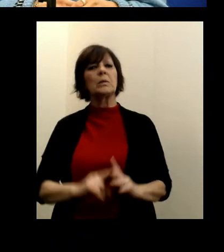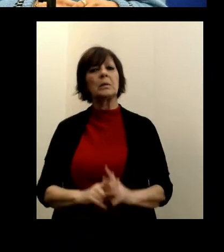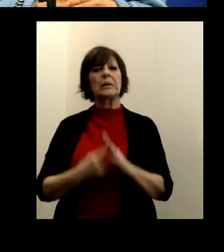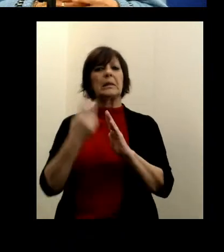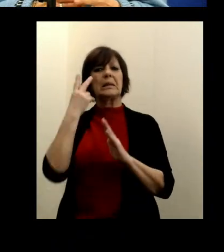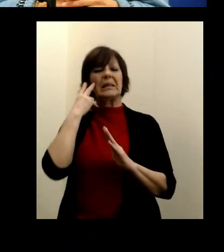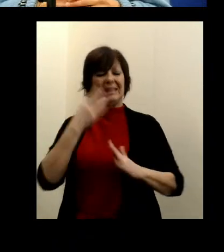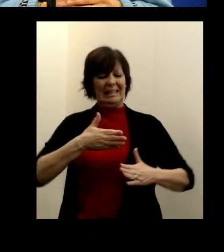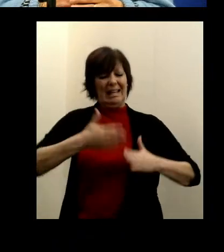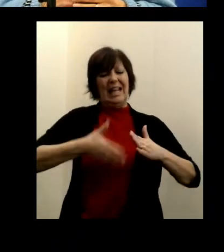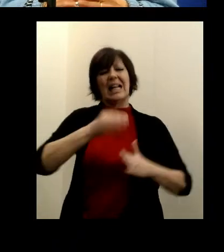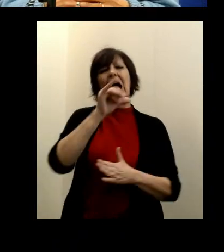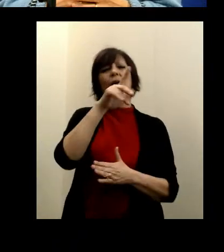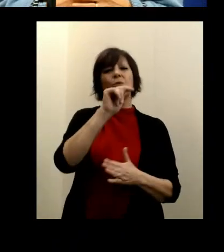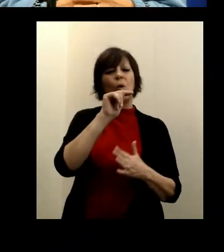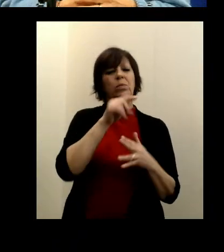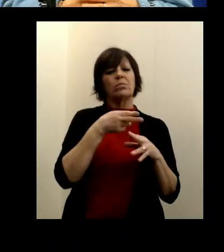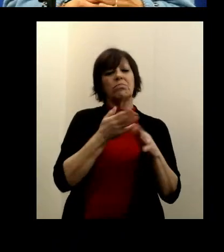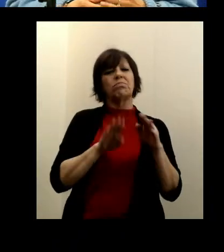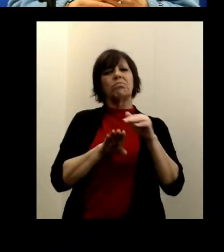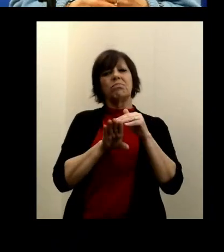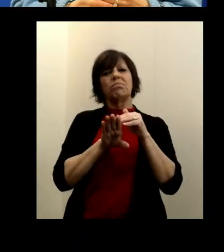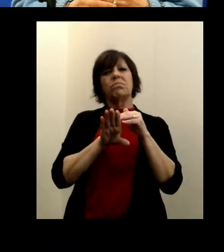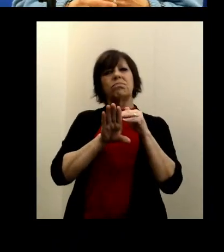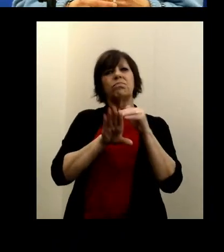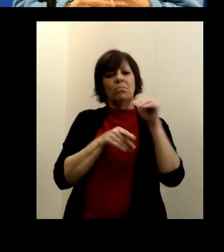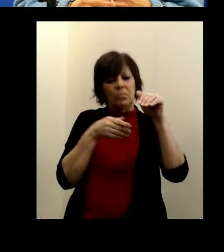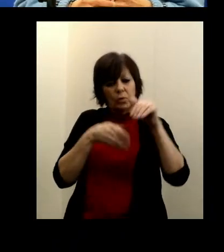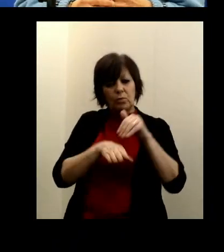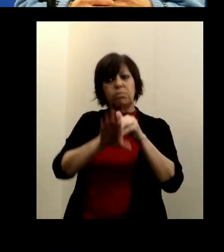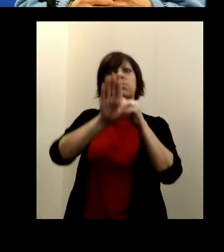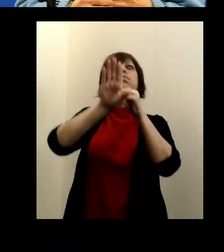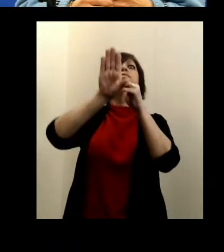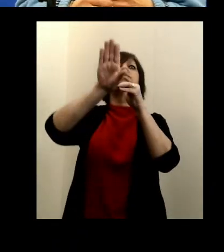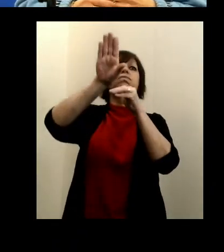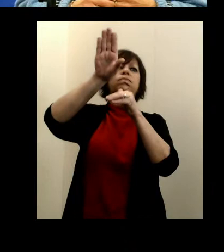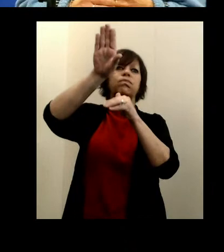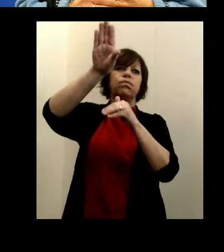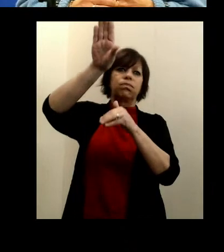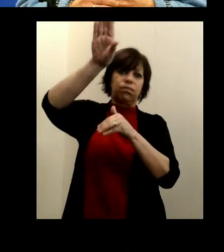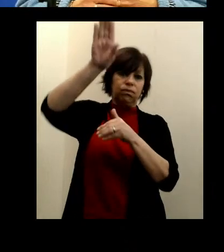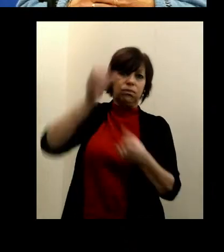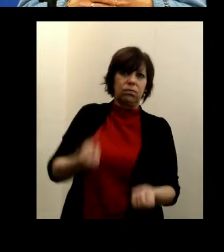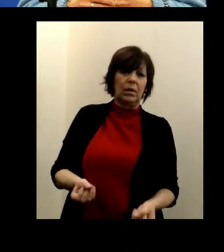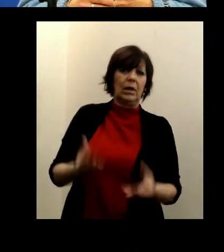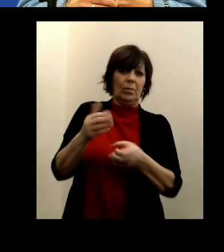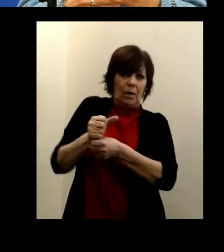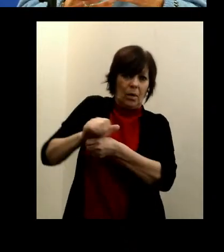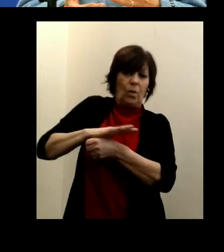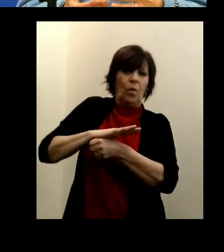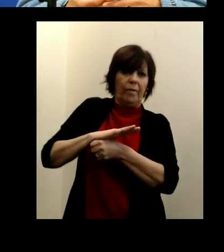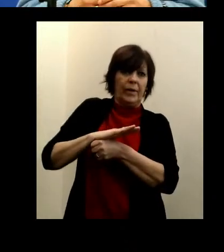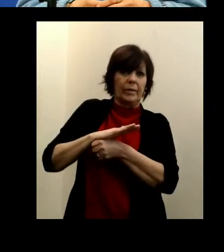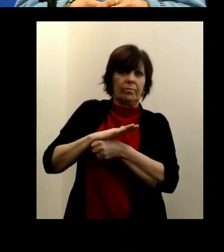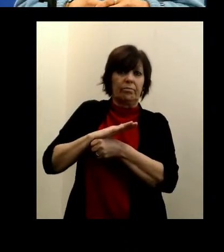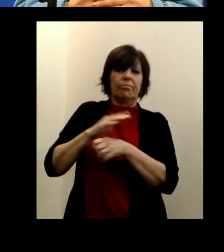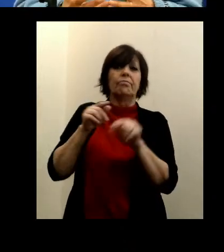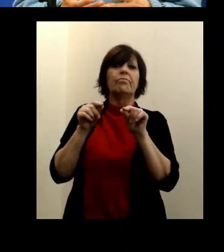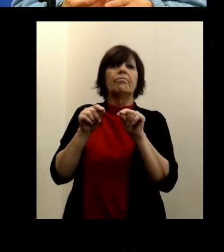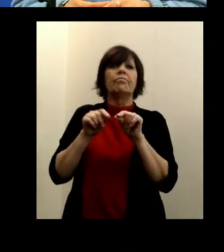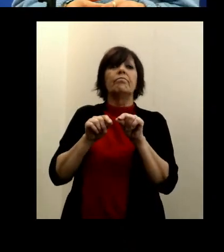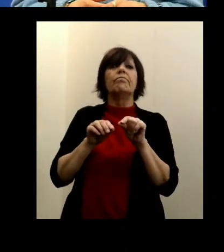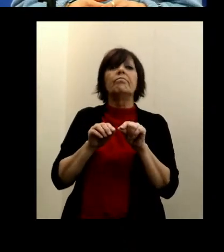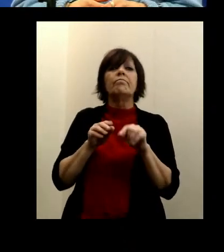the end of October, beginning of November, a sharp increase in the number of COVID-19 cases that are reported in